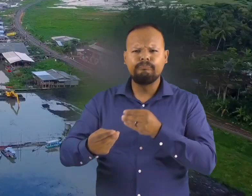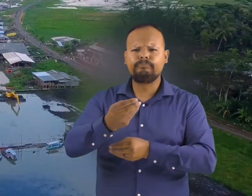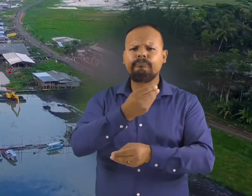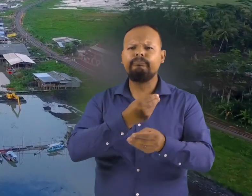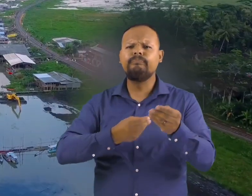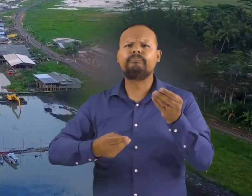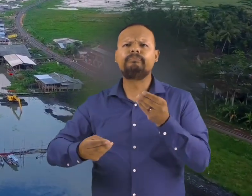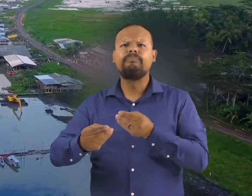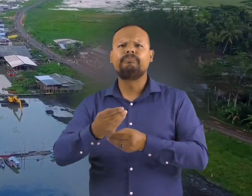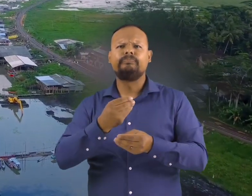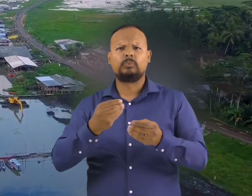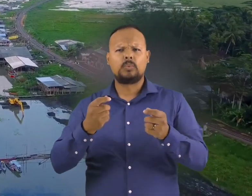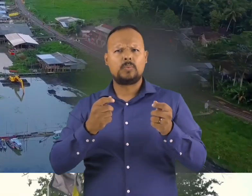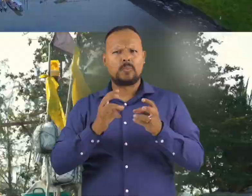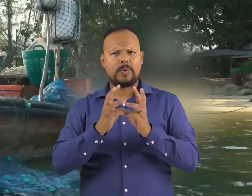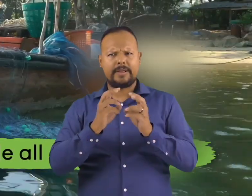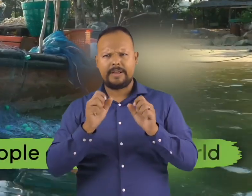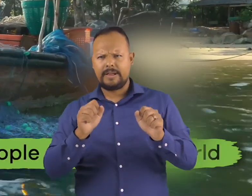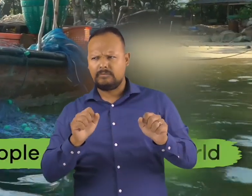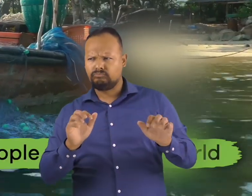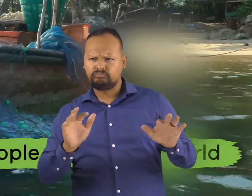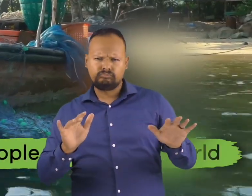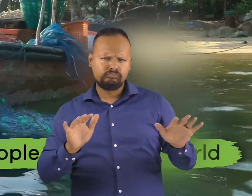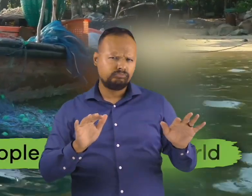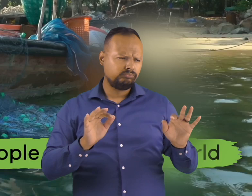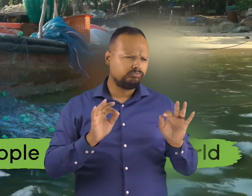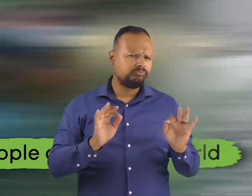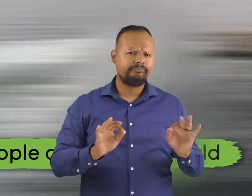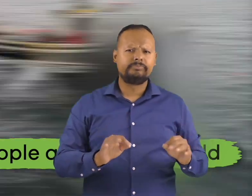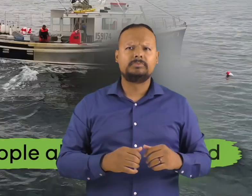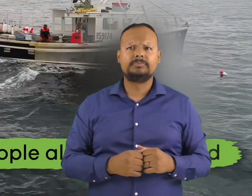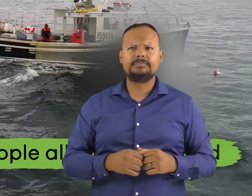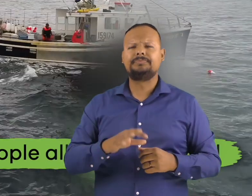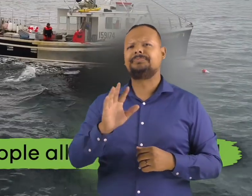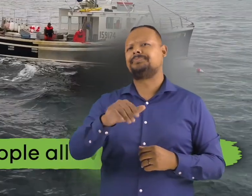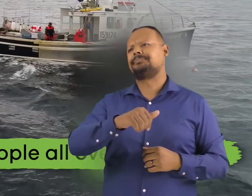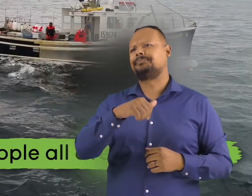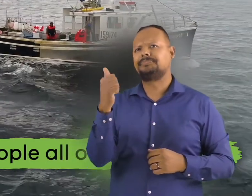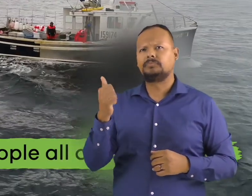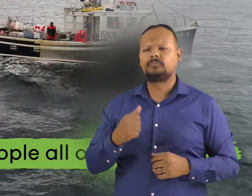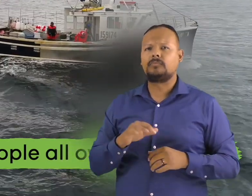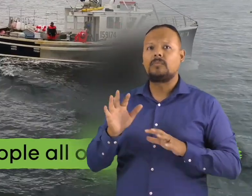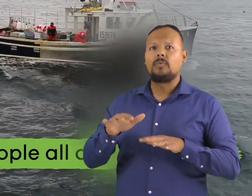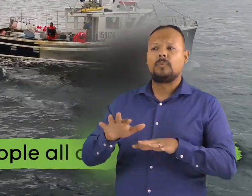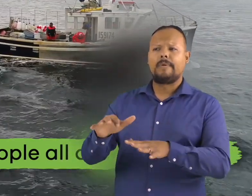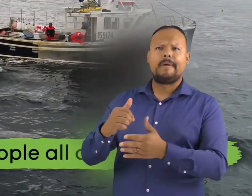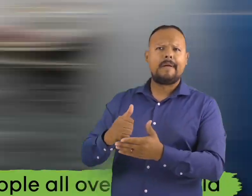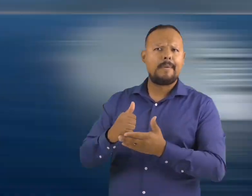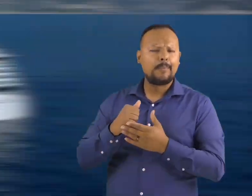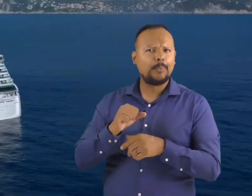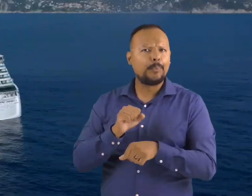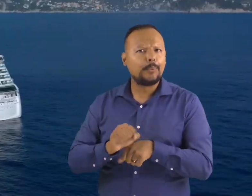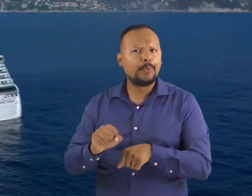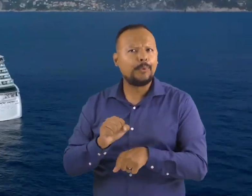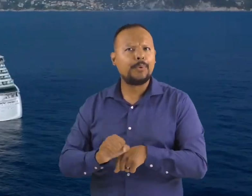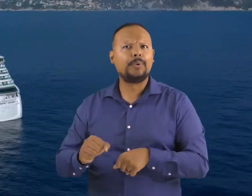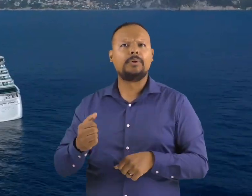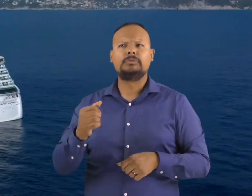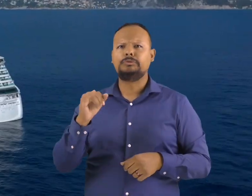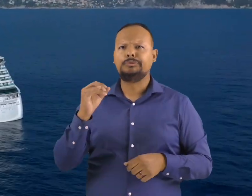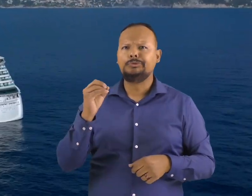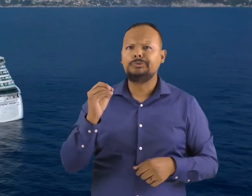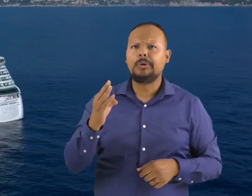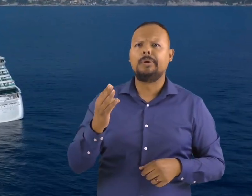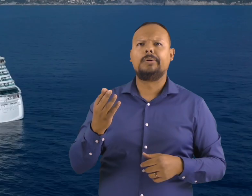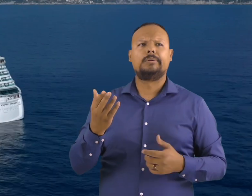Ocean-dependent businesses employ around 3 million people all over the world, which means they